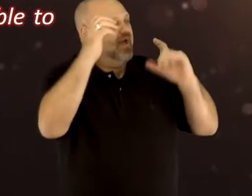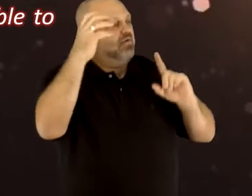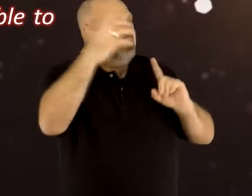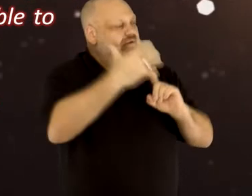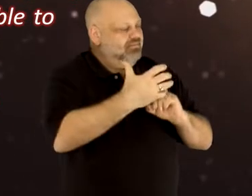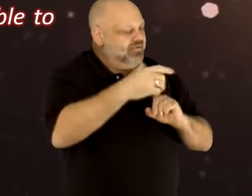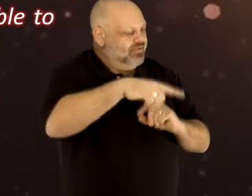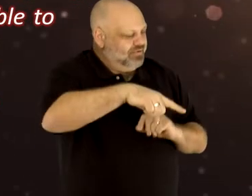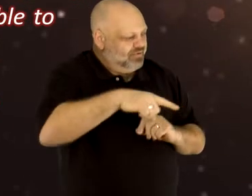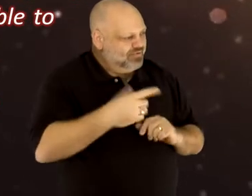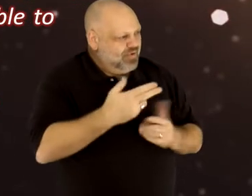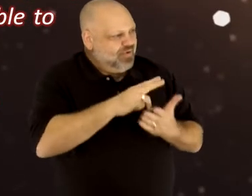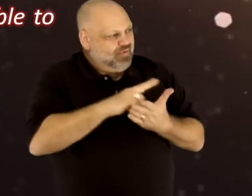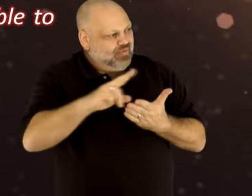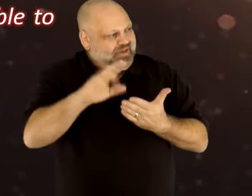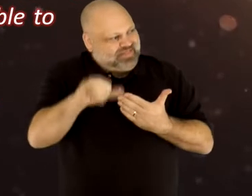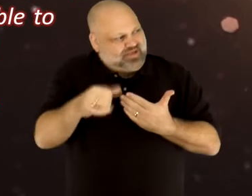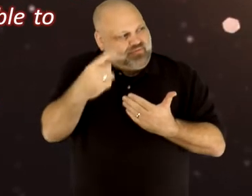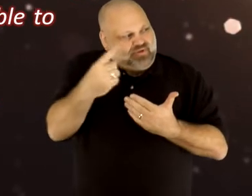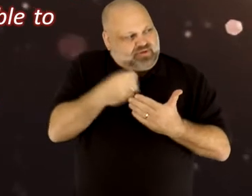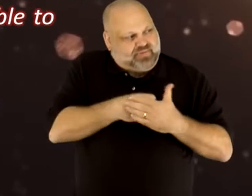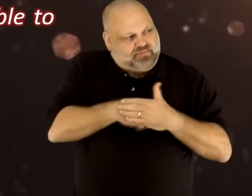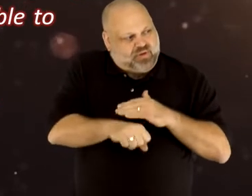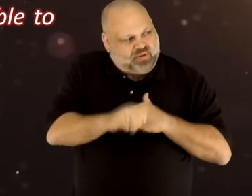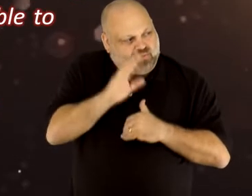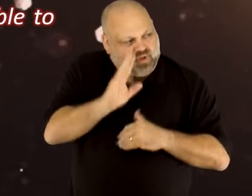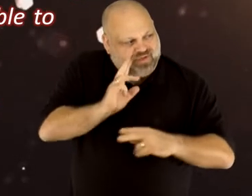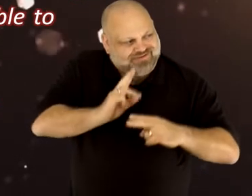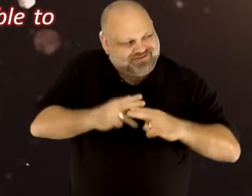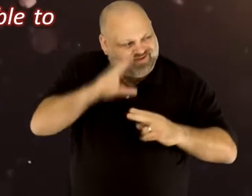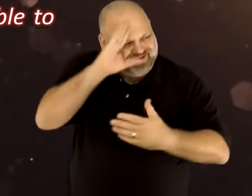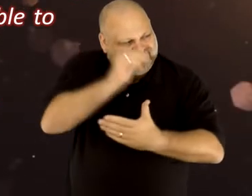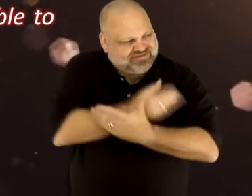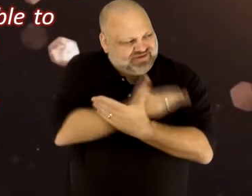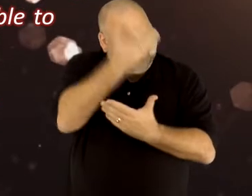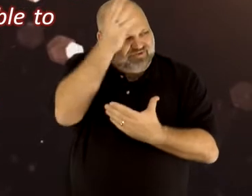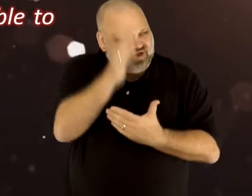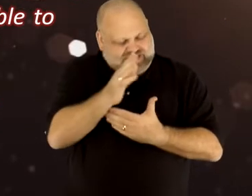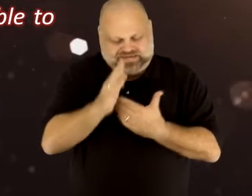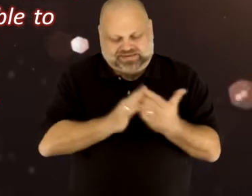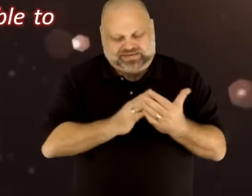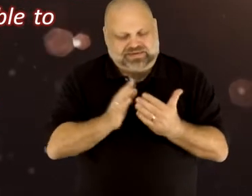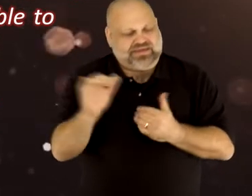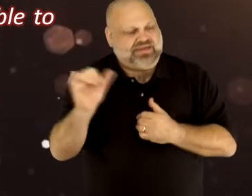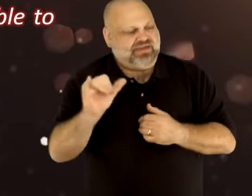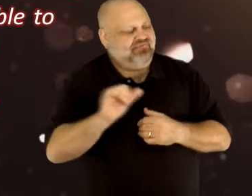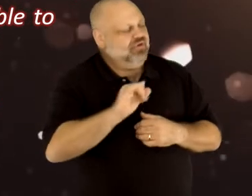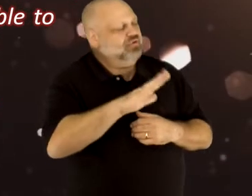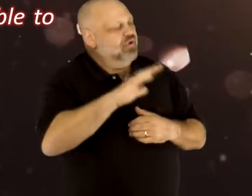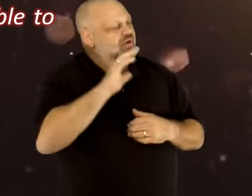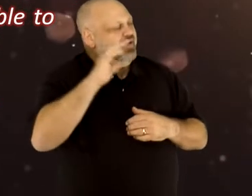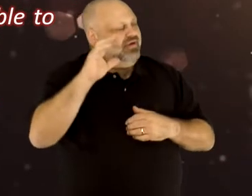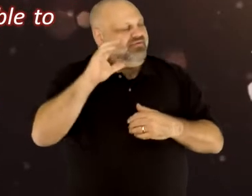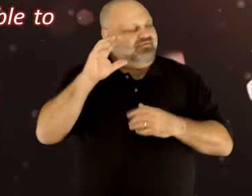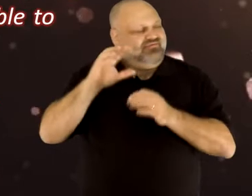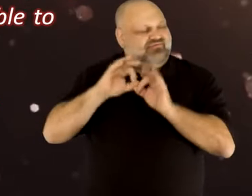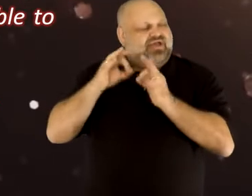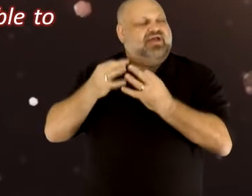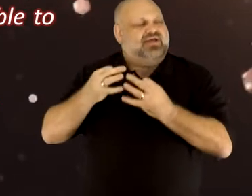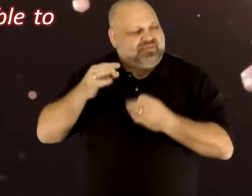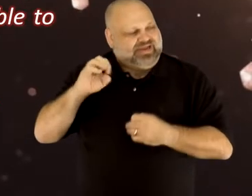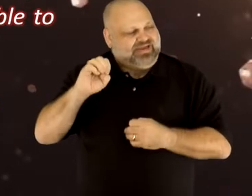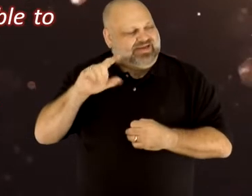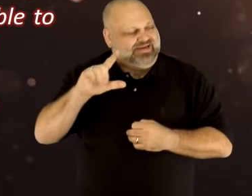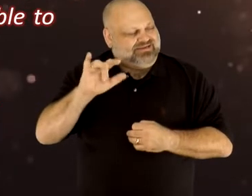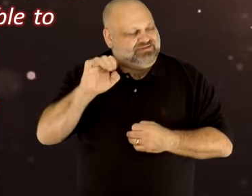you. So the Holy One to be born will be called the Son of God. Even Elizabeth, your relative, is going to have a child in her